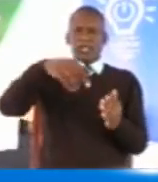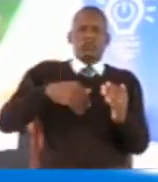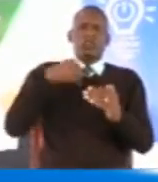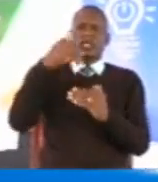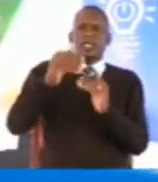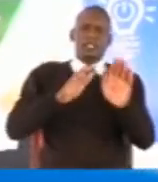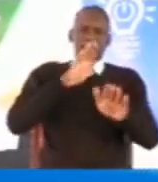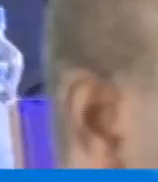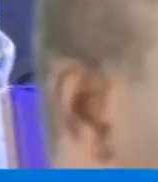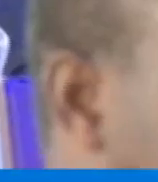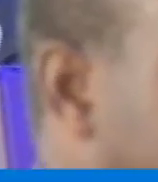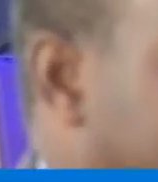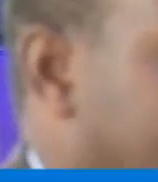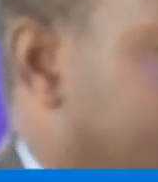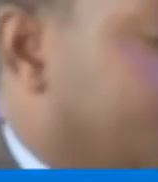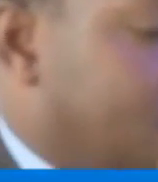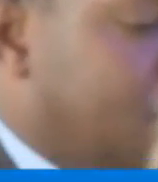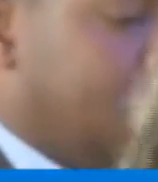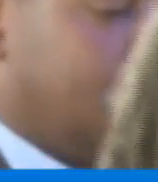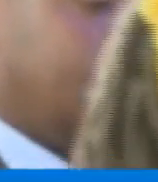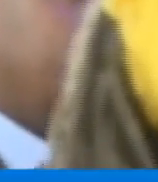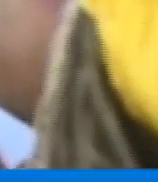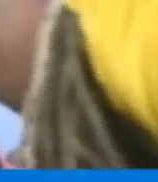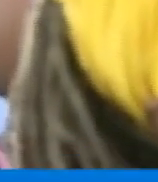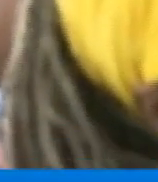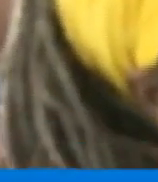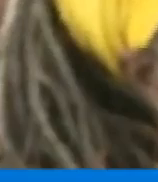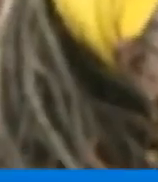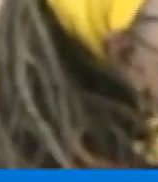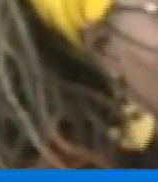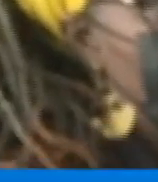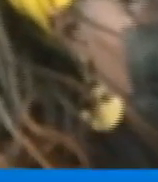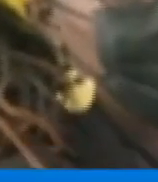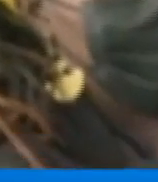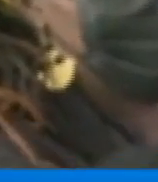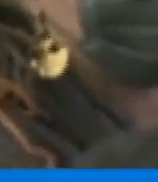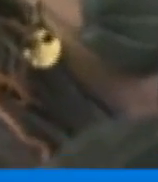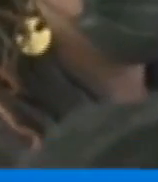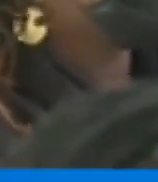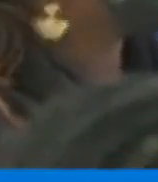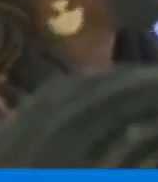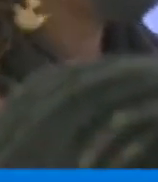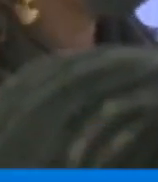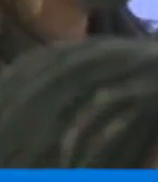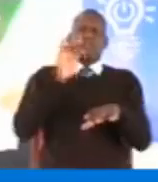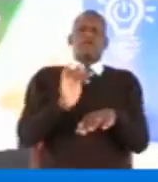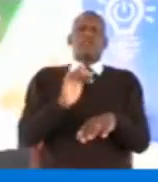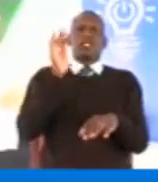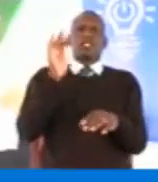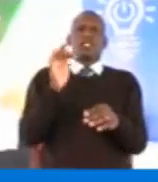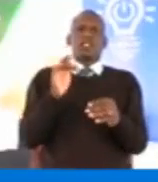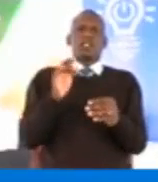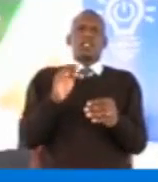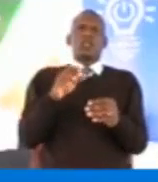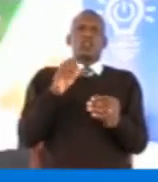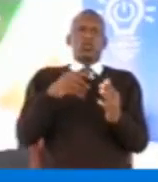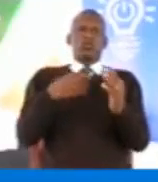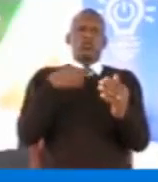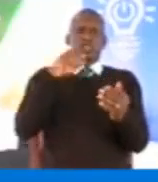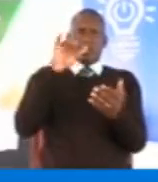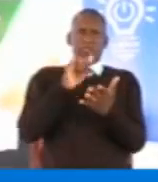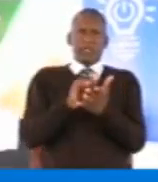step. And so we are looking forward, and if this has any palliative effect, it's to indicate